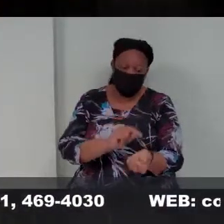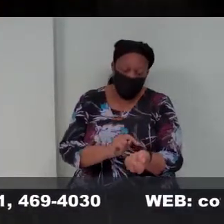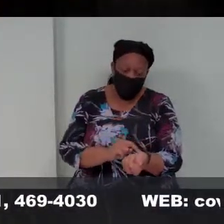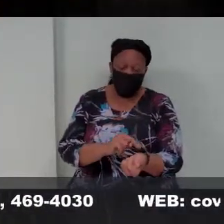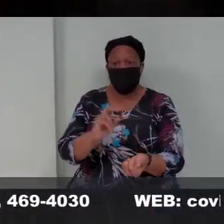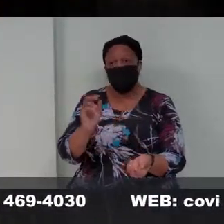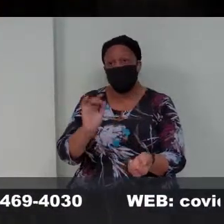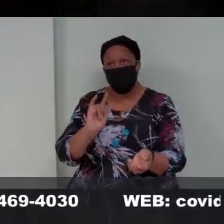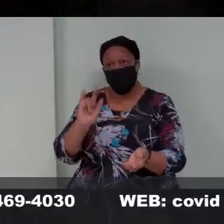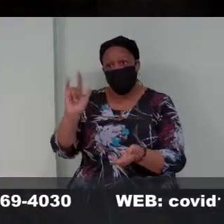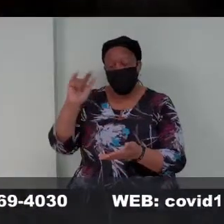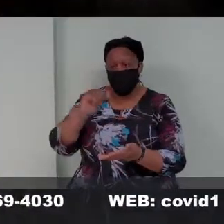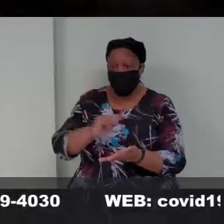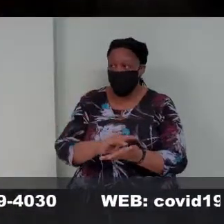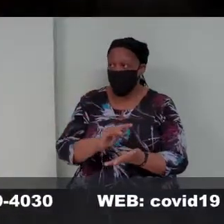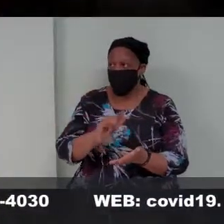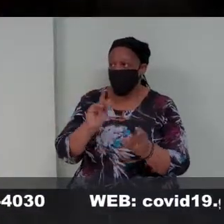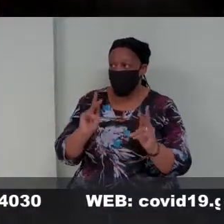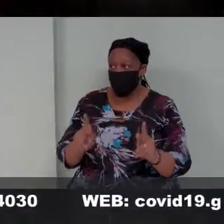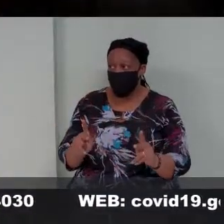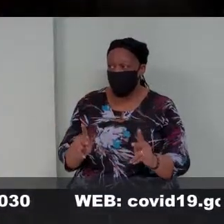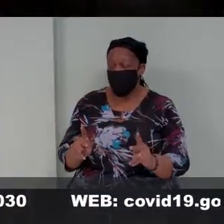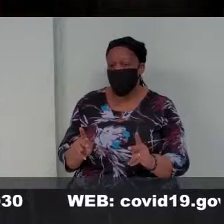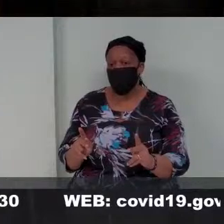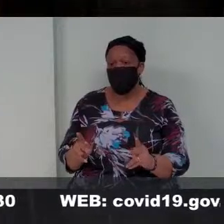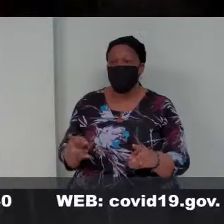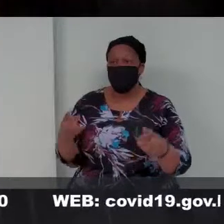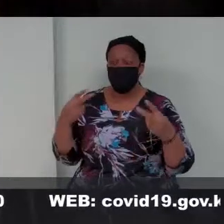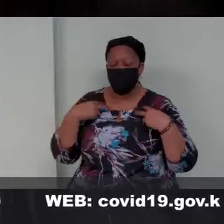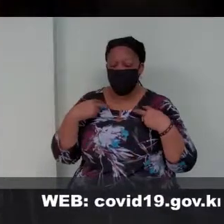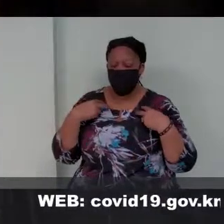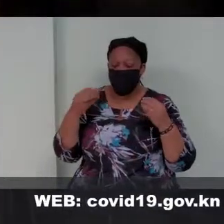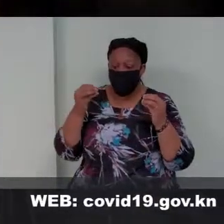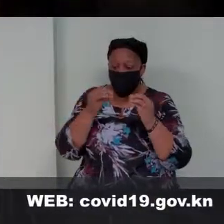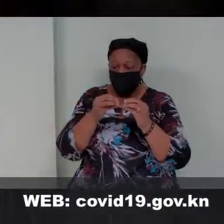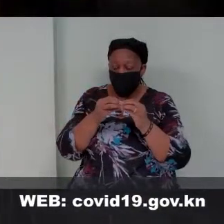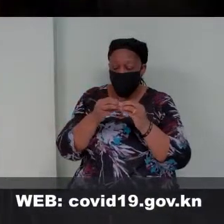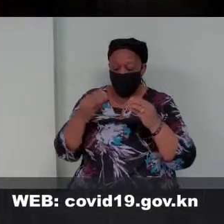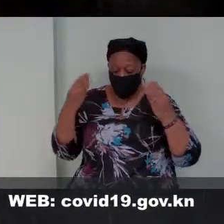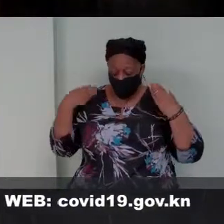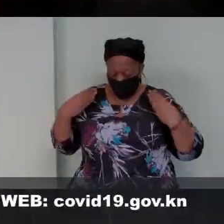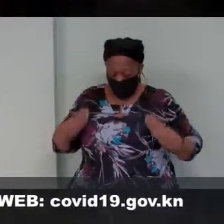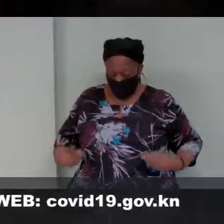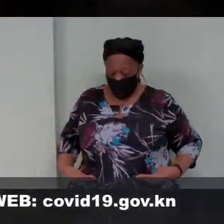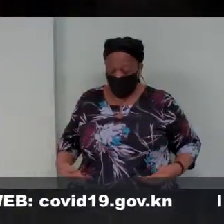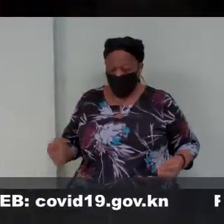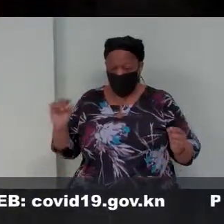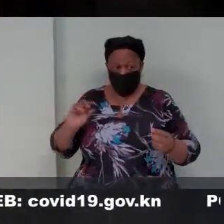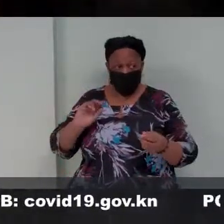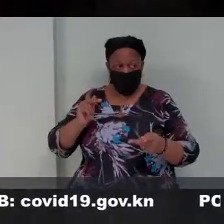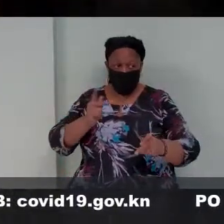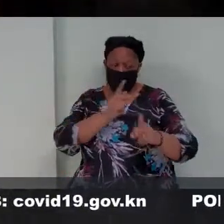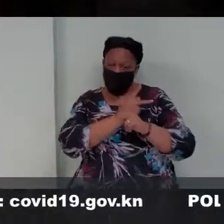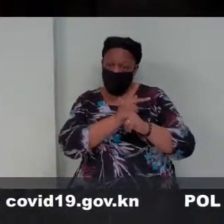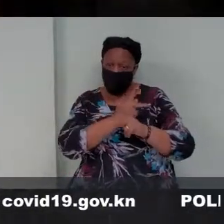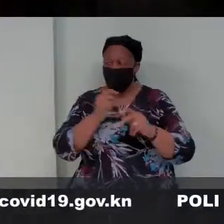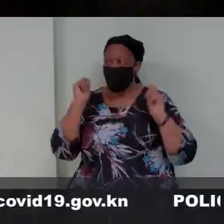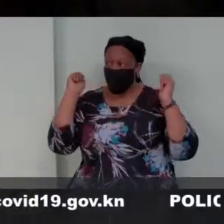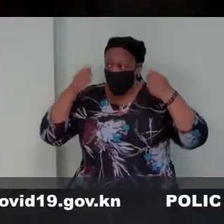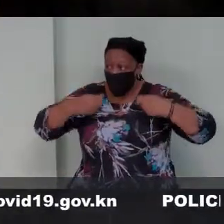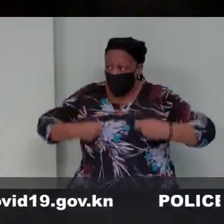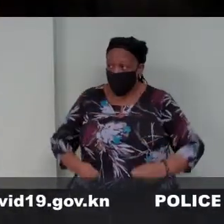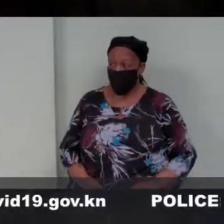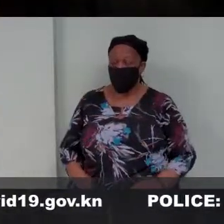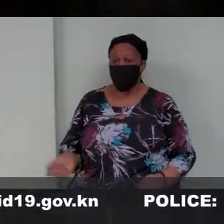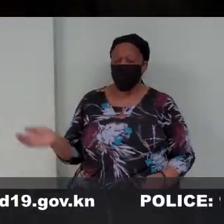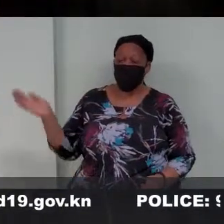etc., do they have additional protective body gear or additional protection when